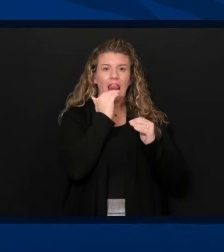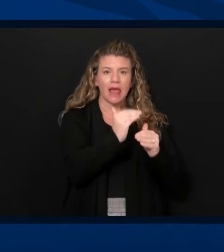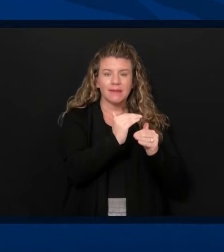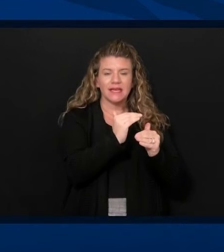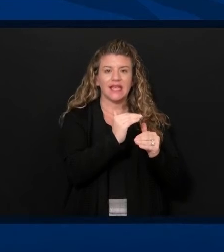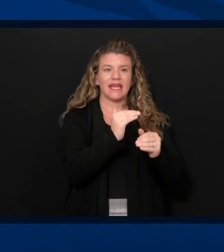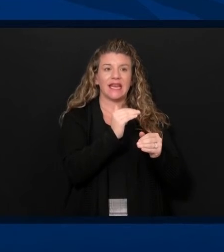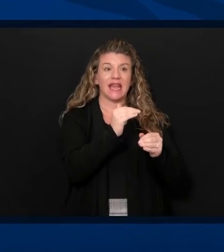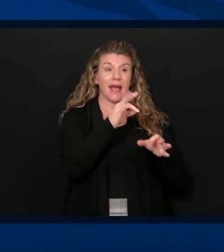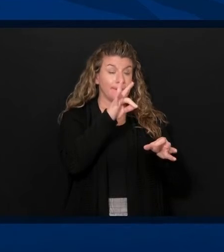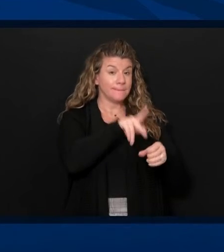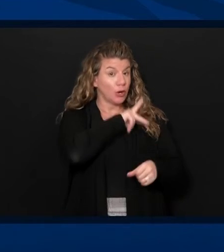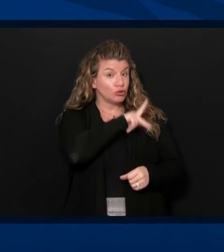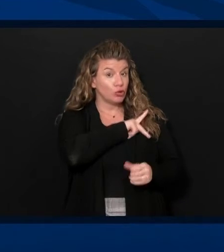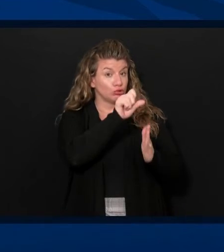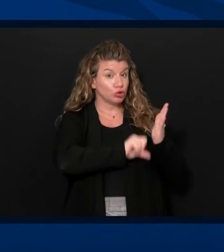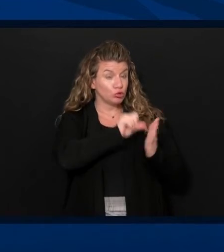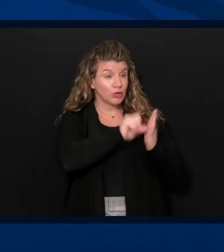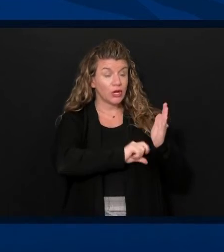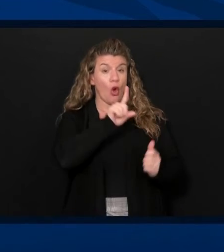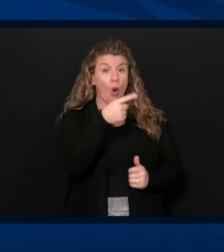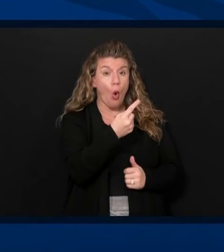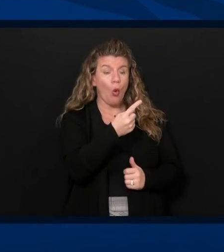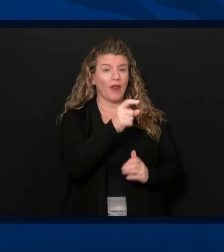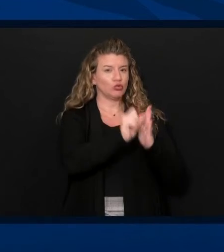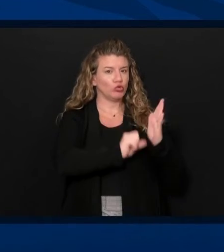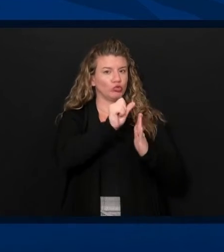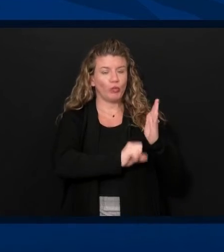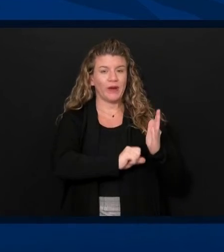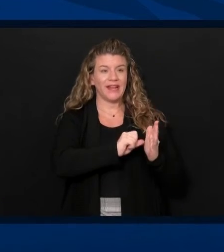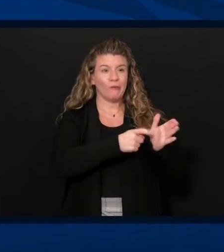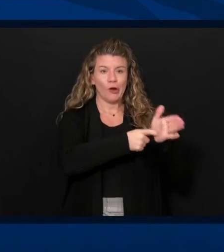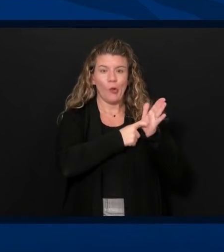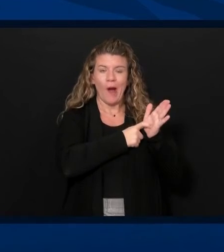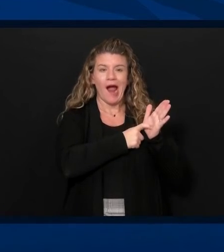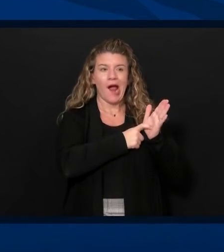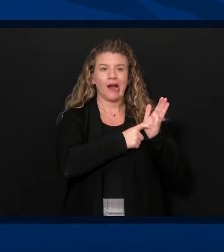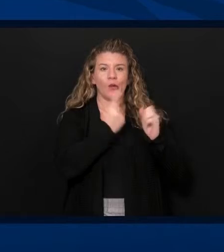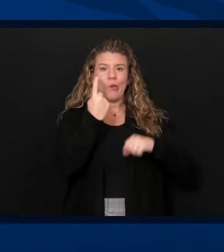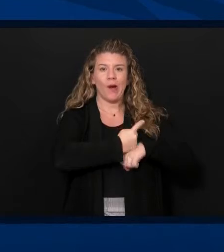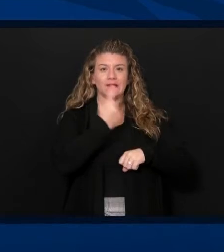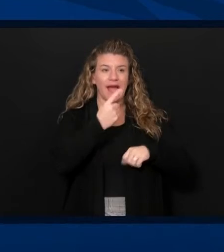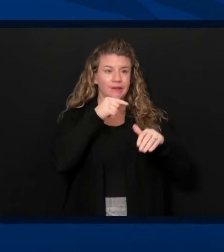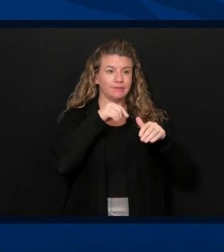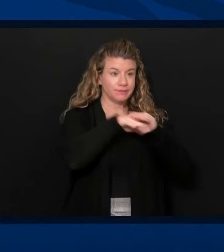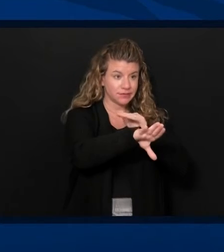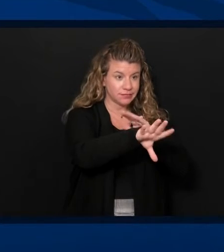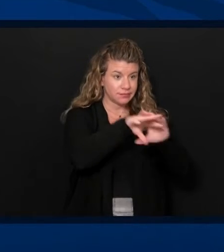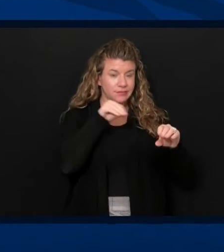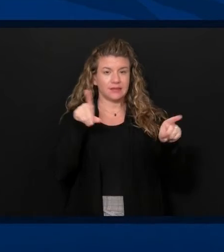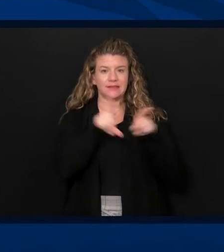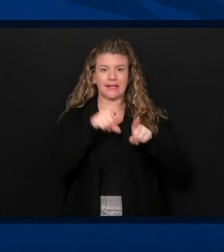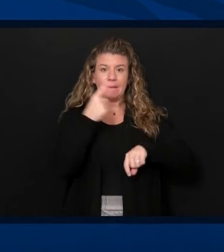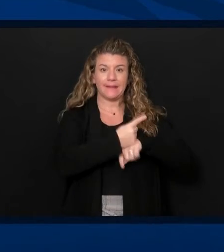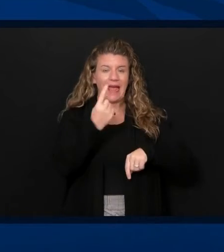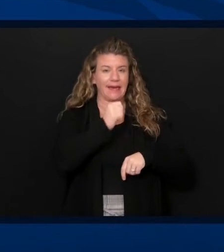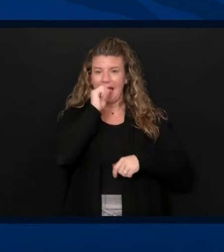limiting elective surgeries to surgeries that don't require overnight stays. Were there any